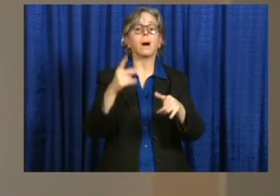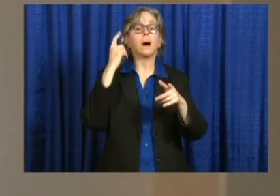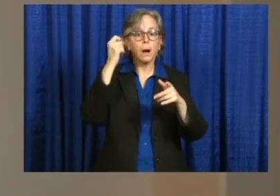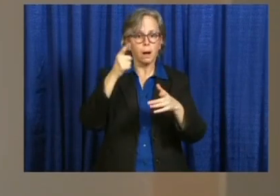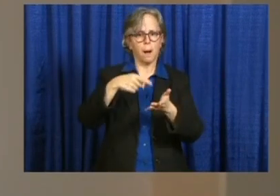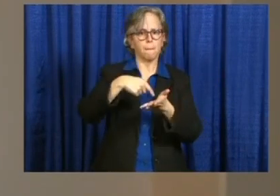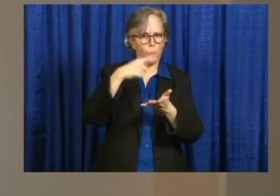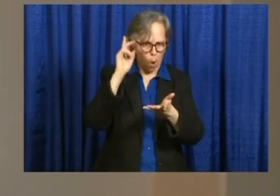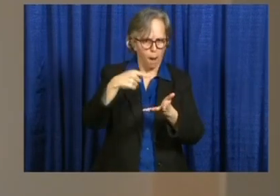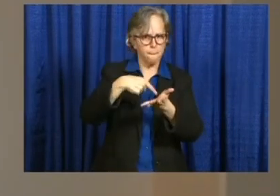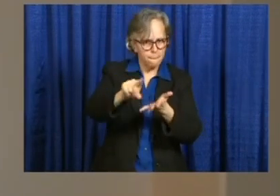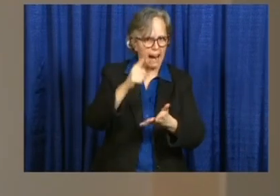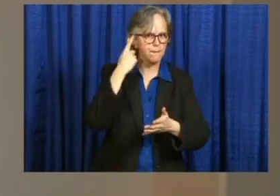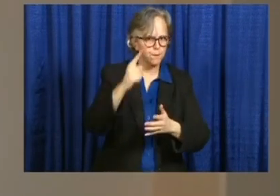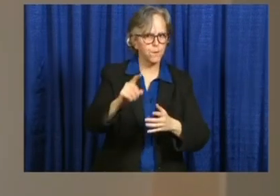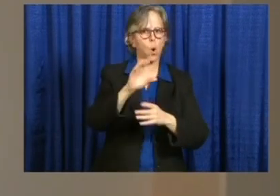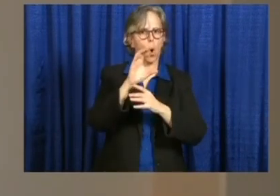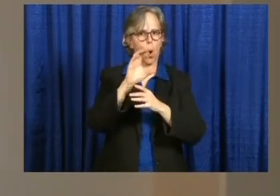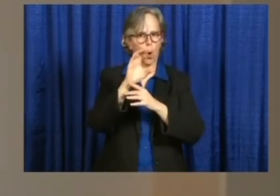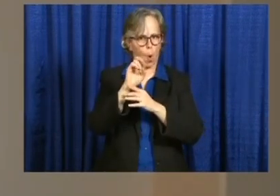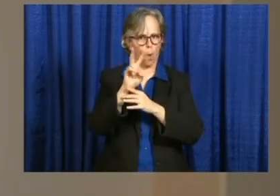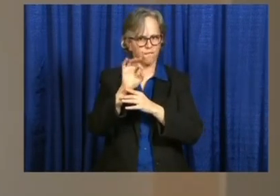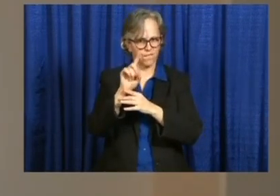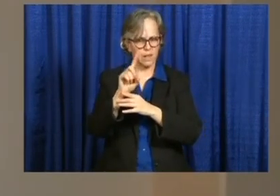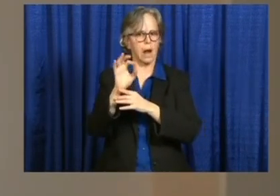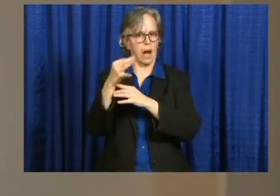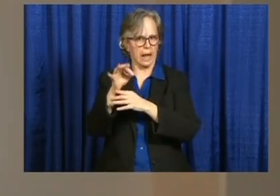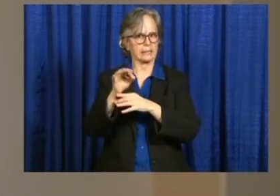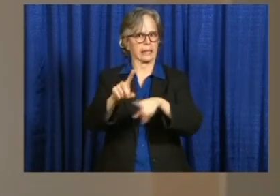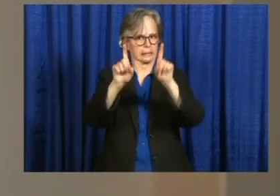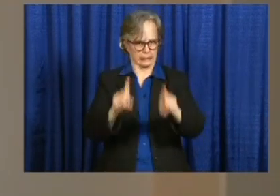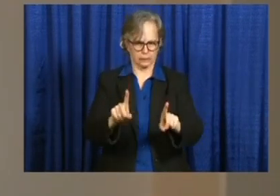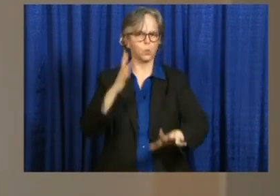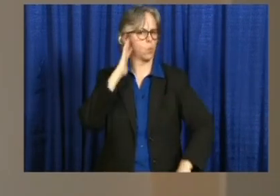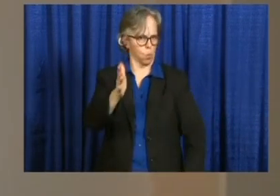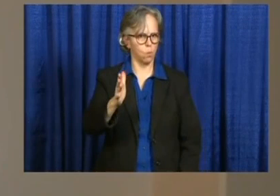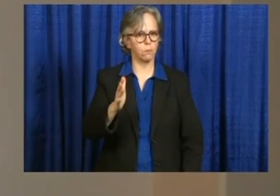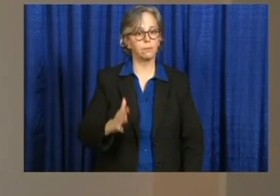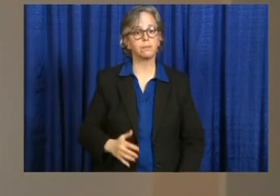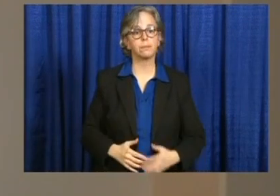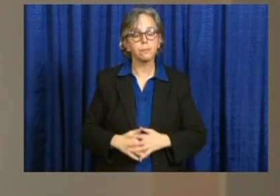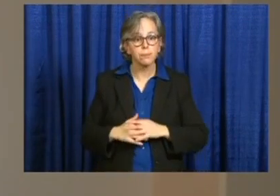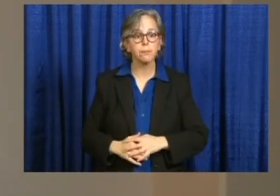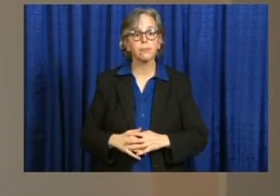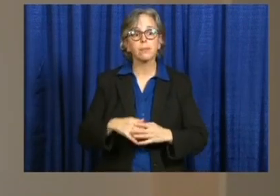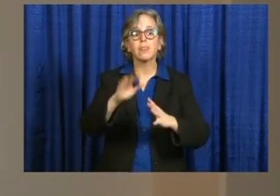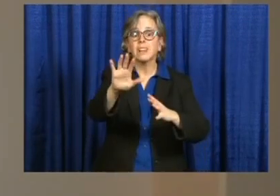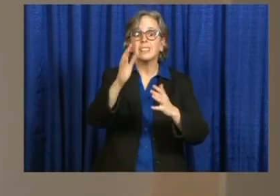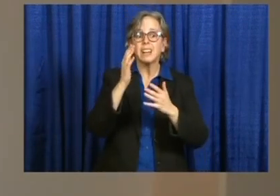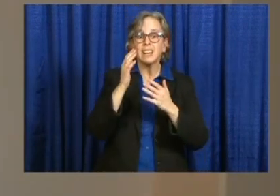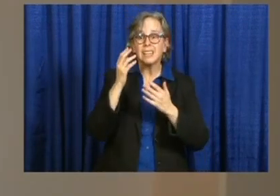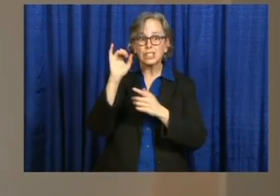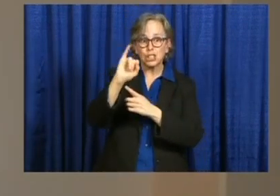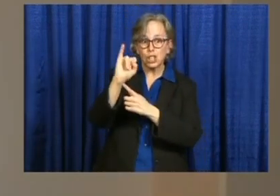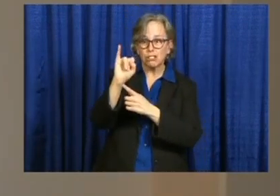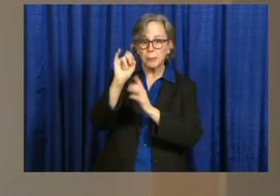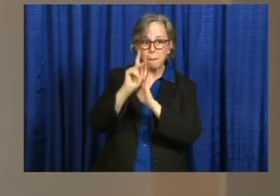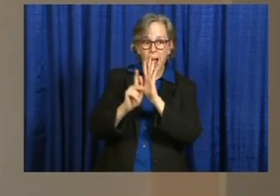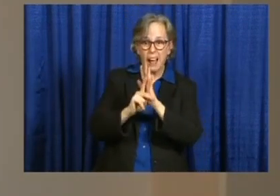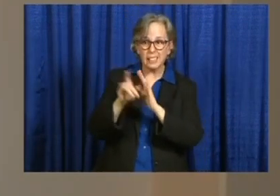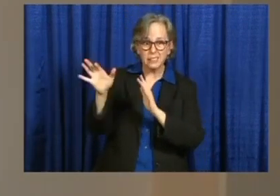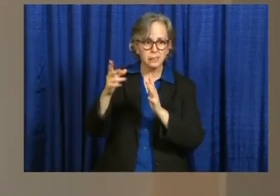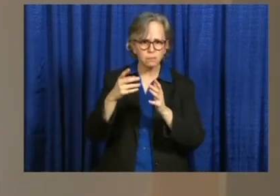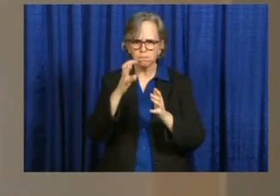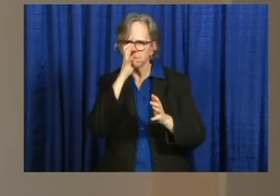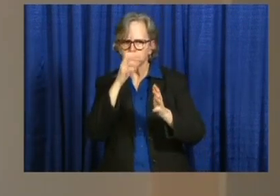insurance policy that requires you to have a valid driver's license to be covered. Know that a bulletin has been sent to the insurance